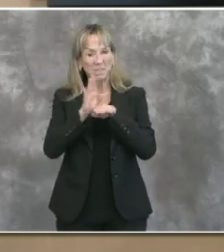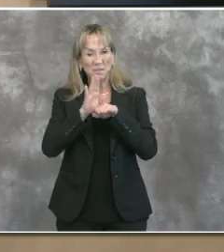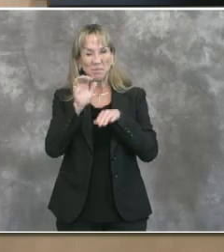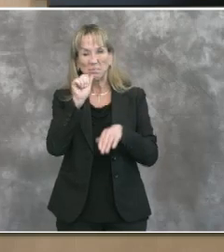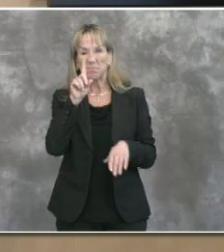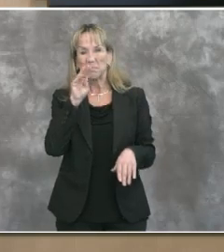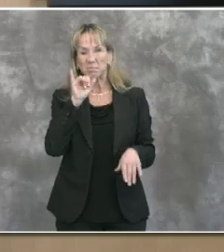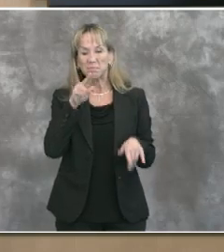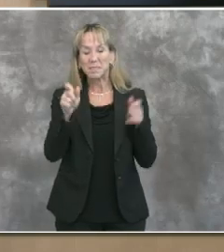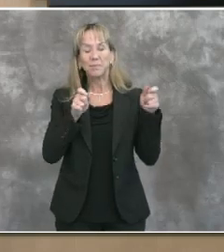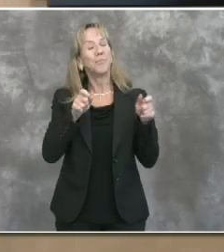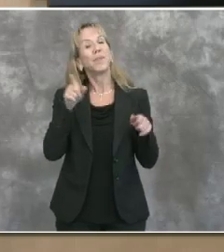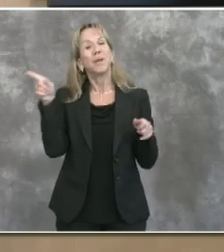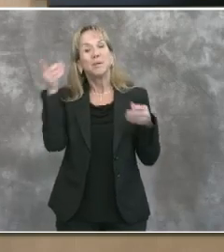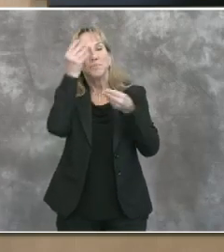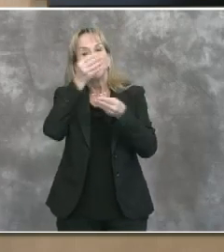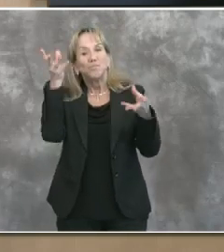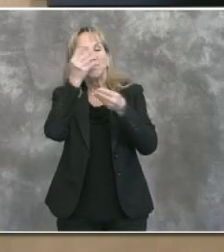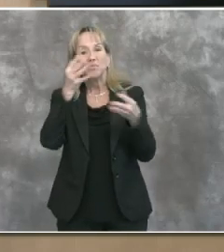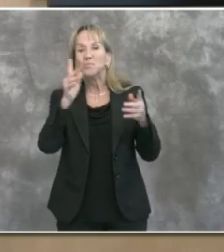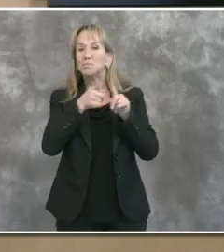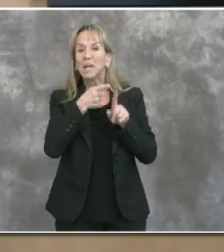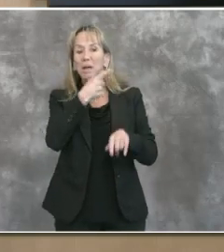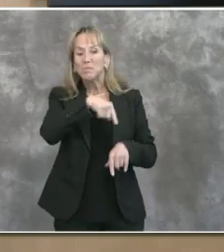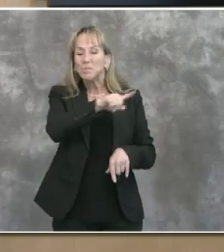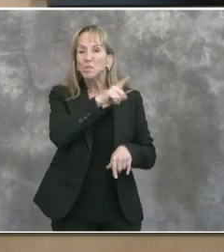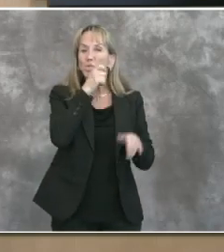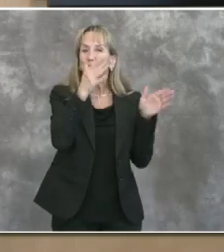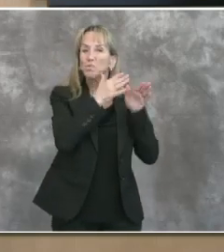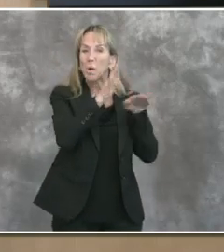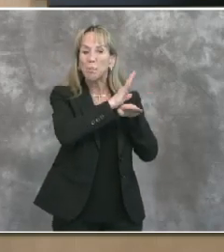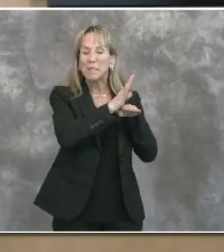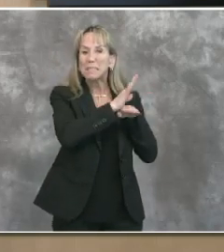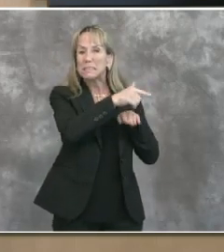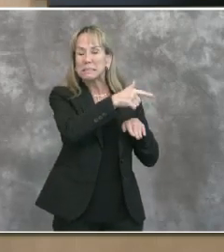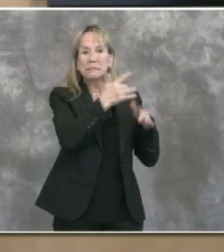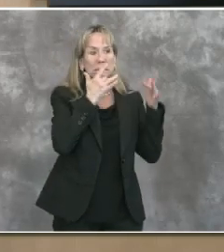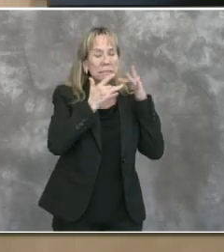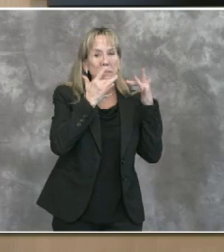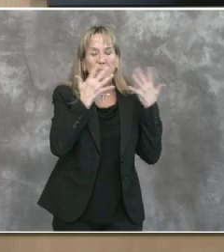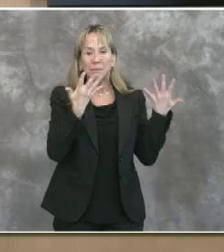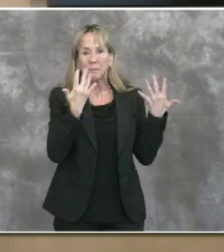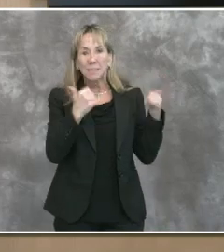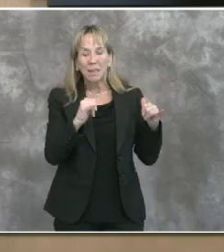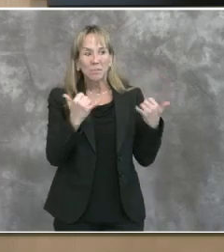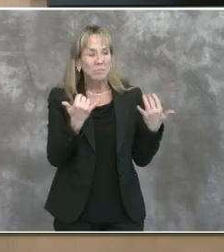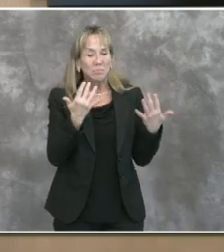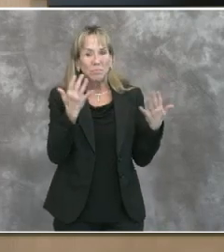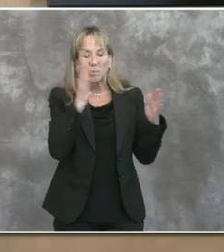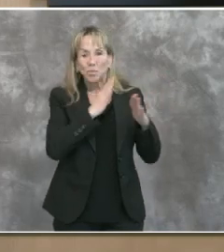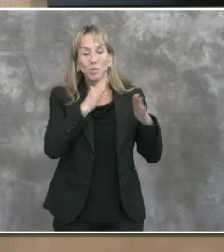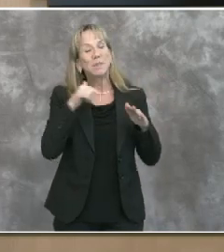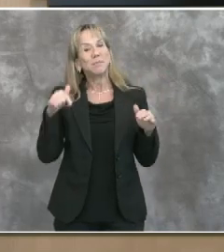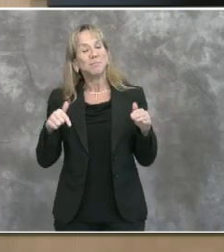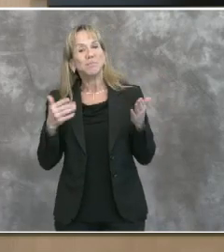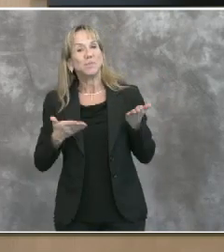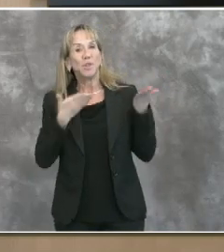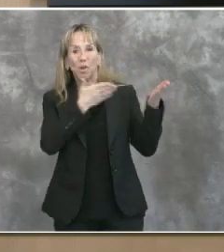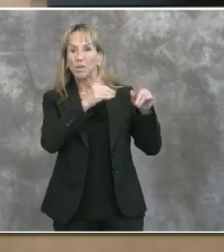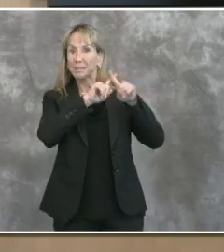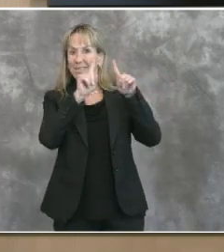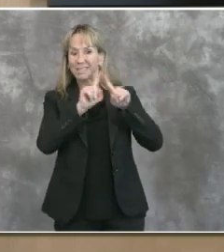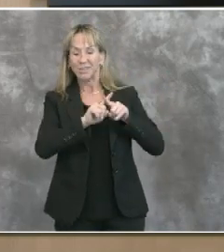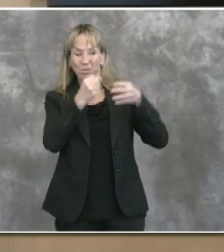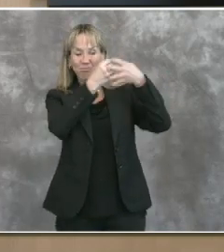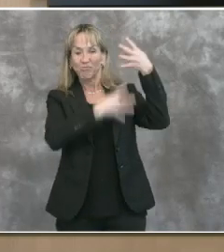available to businesses and business owners as they try to survive this devastating impact that we're seeing